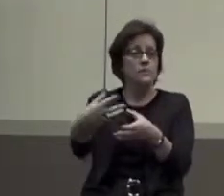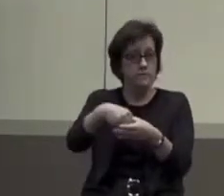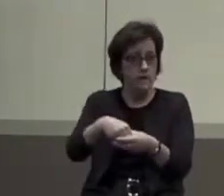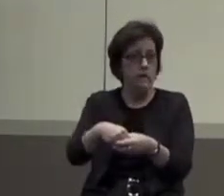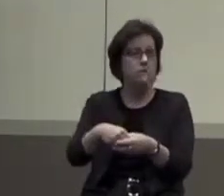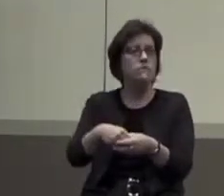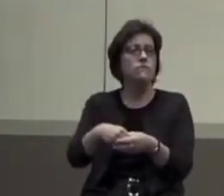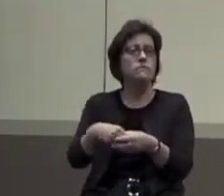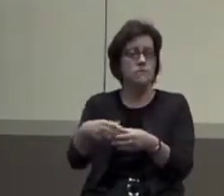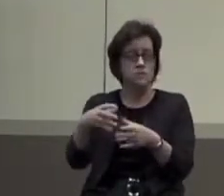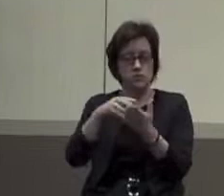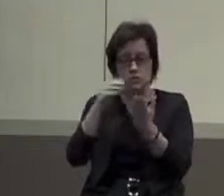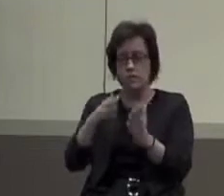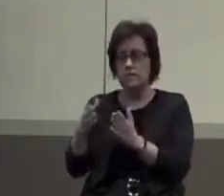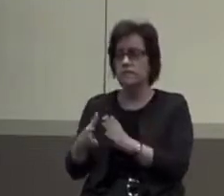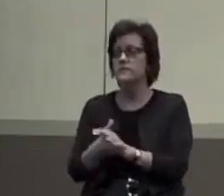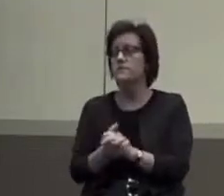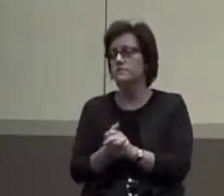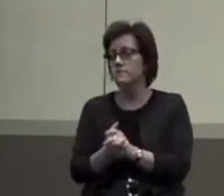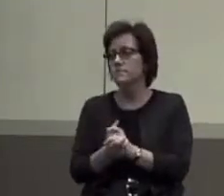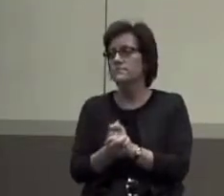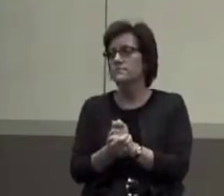students.